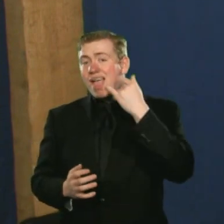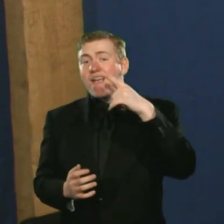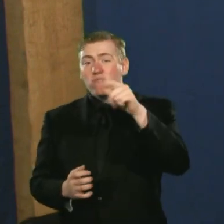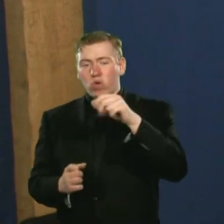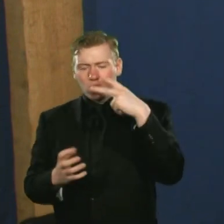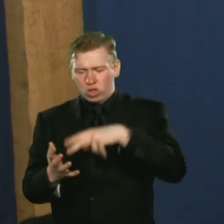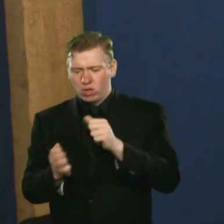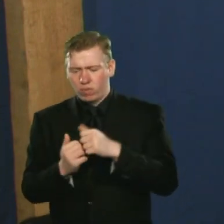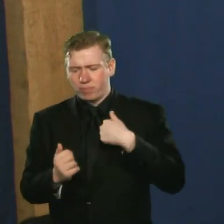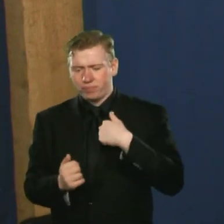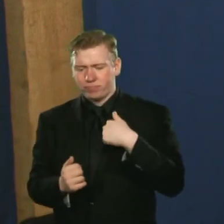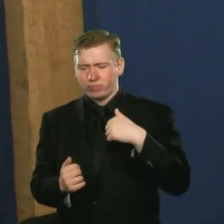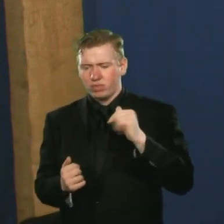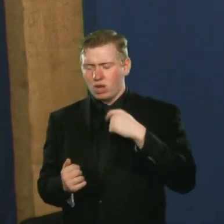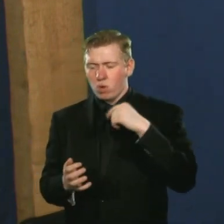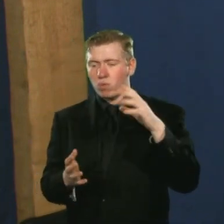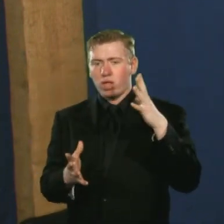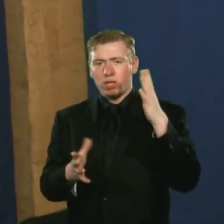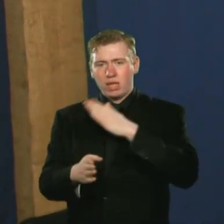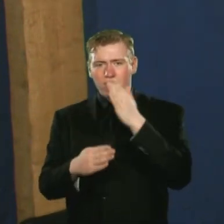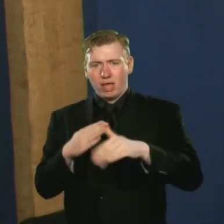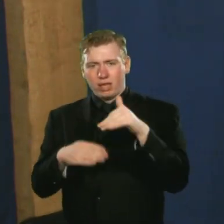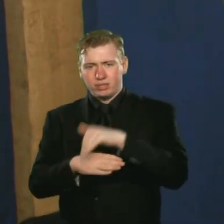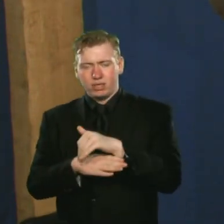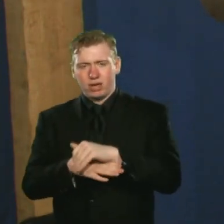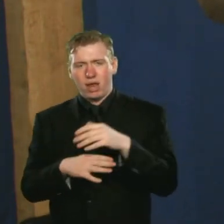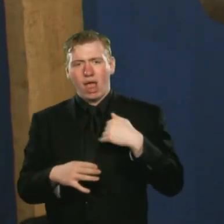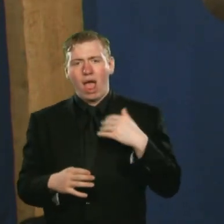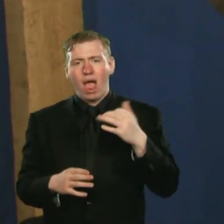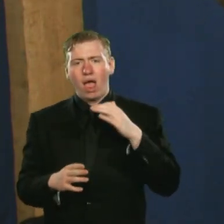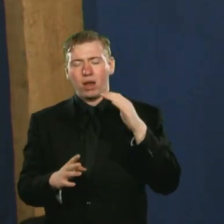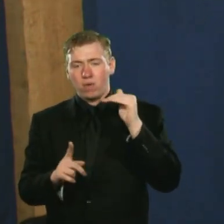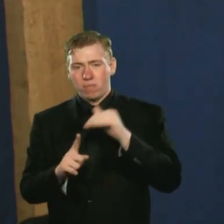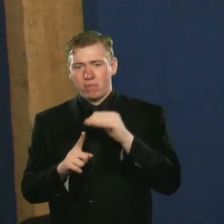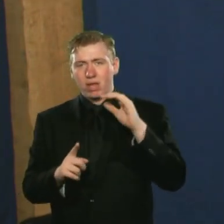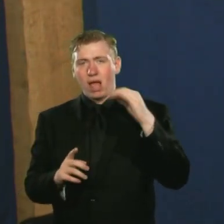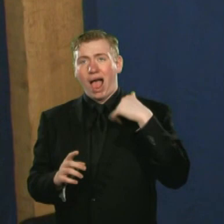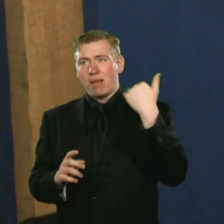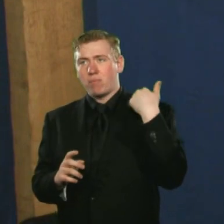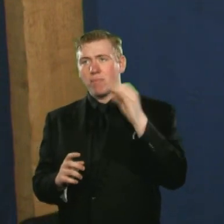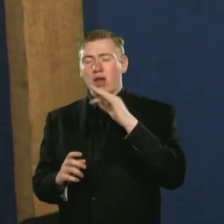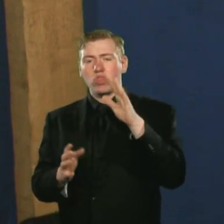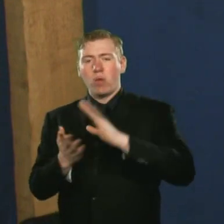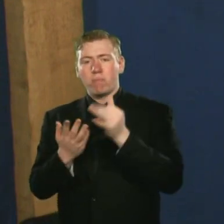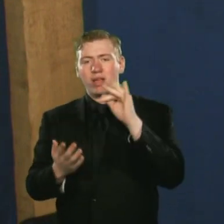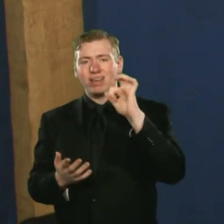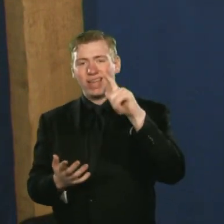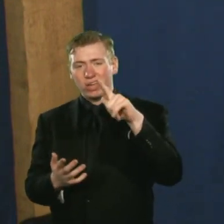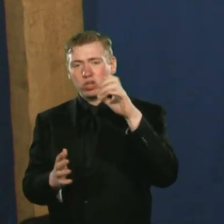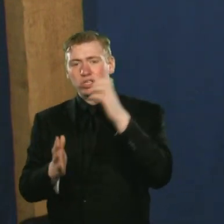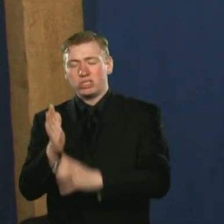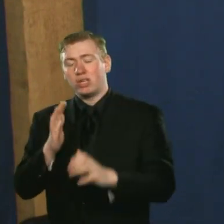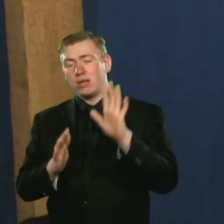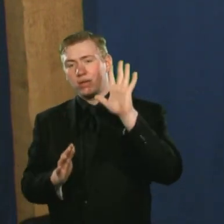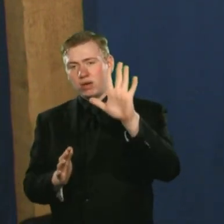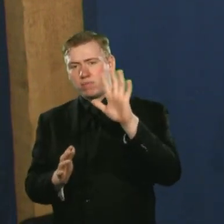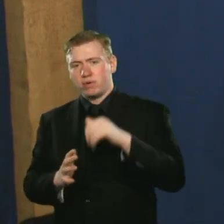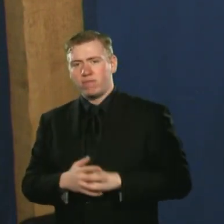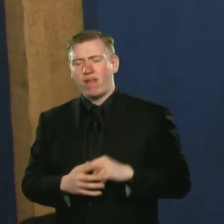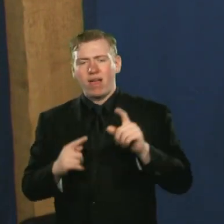look with me, if you would, please, and we'll conclude tonight. And by the way, I reminded of the book of Daniel in chapter 5